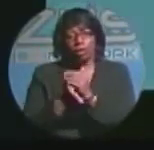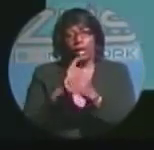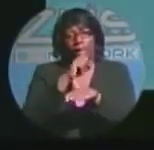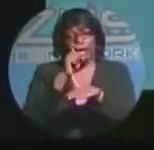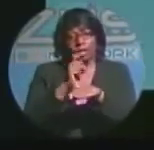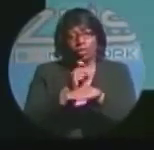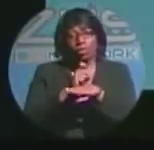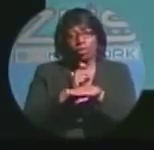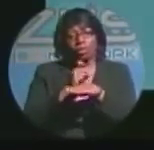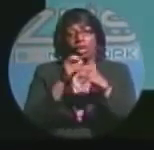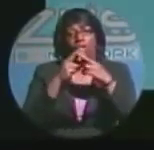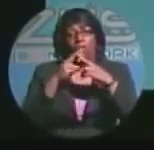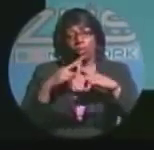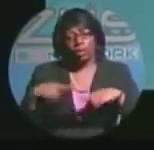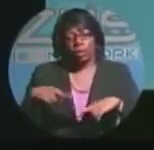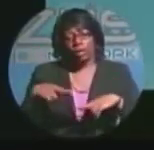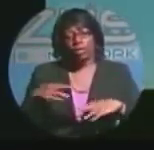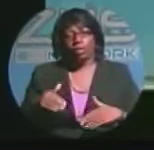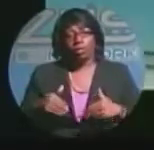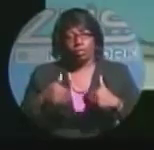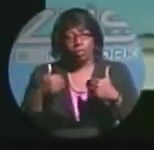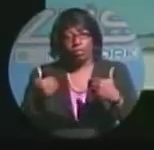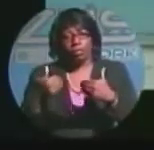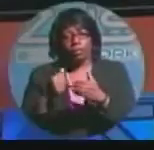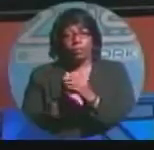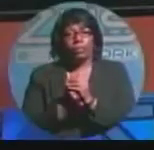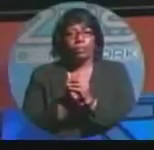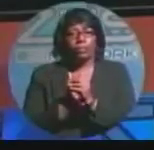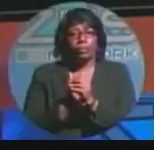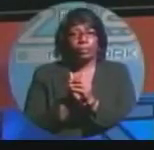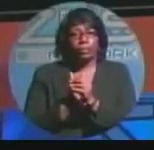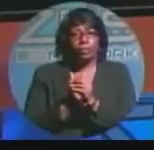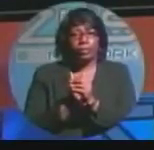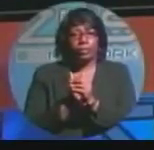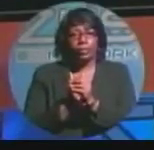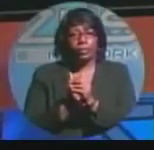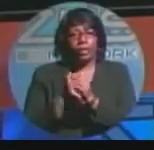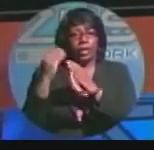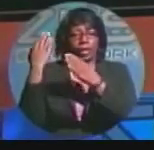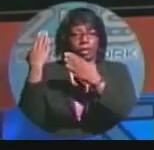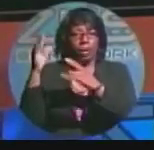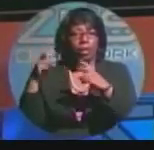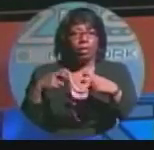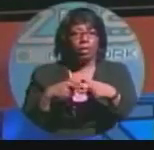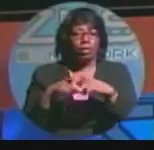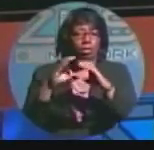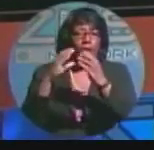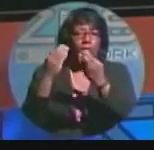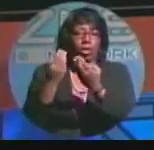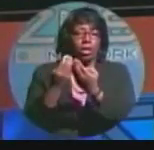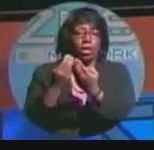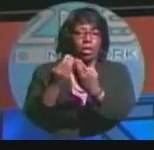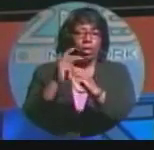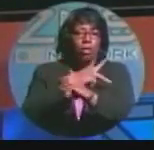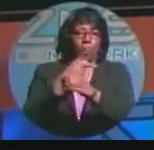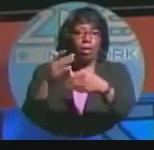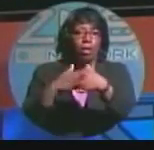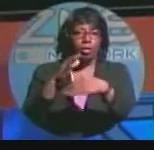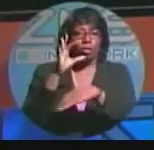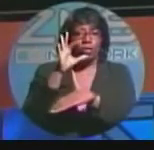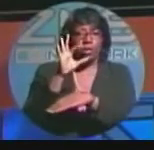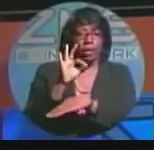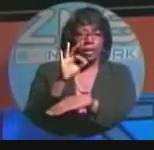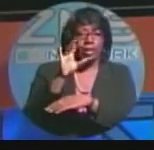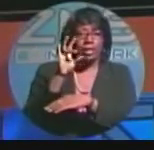relief. Reporting for the ZNS News Network, I am Julian Gibson. All right, the Bahamas Electricity Corporation restoring power to 97%